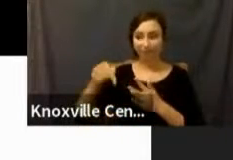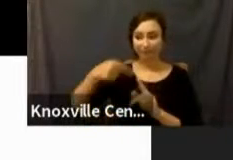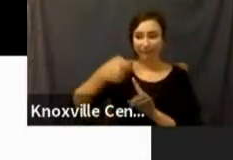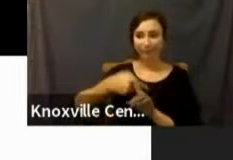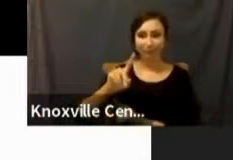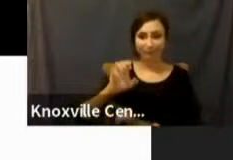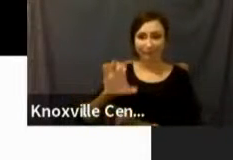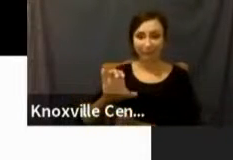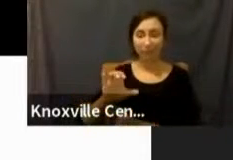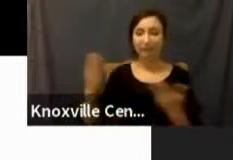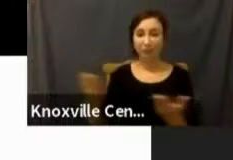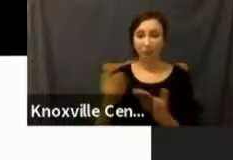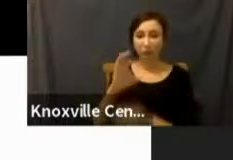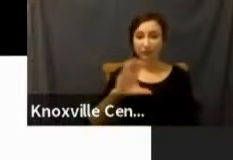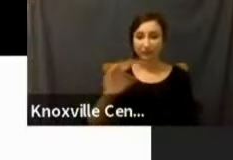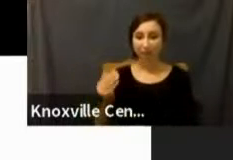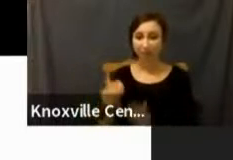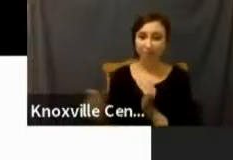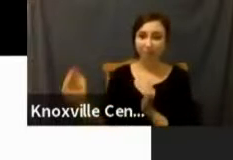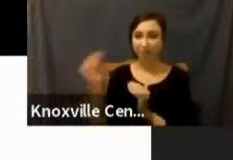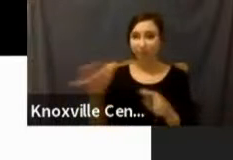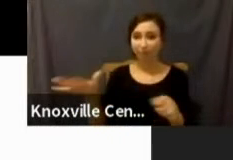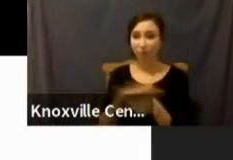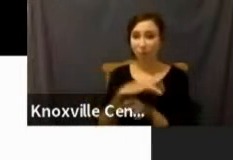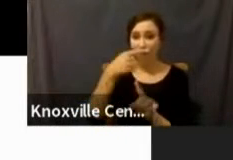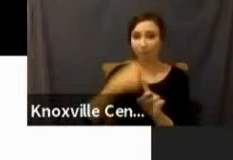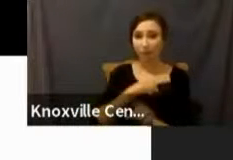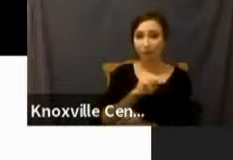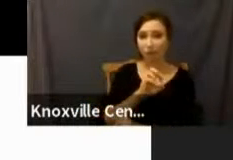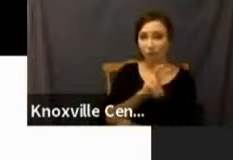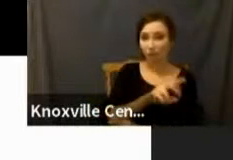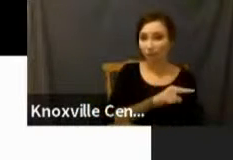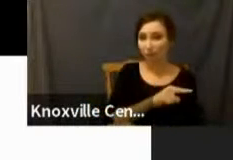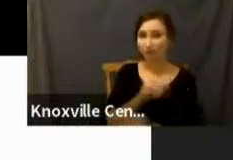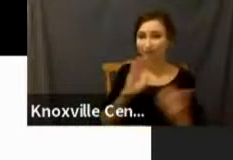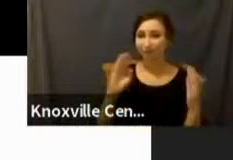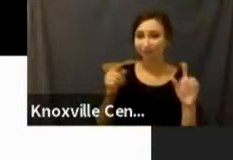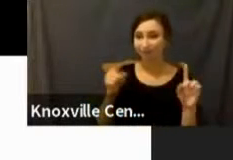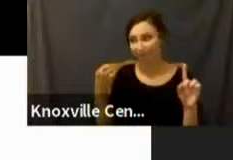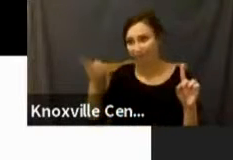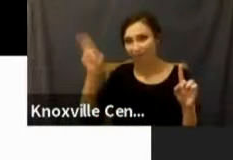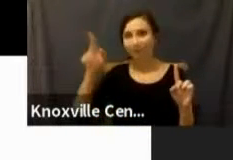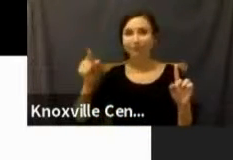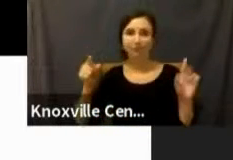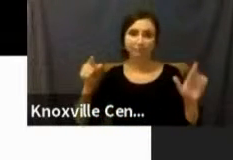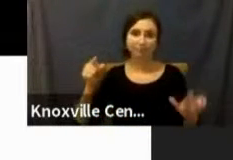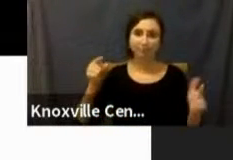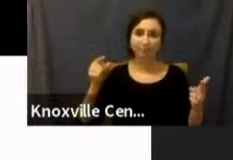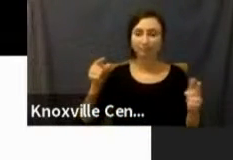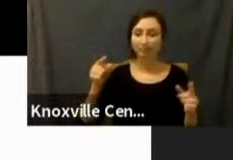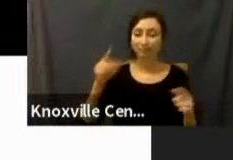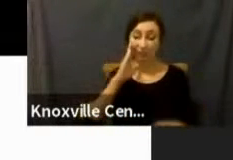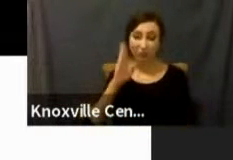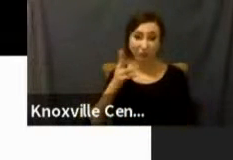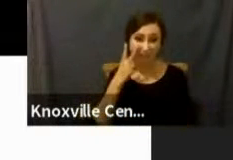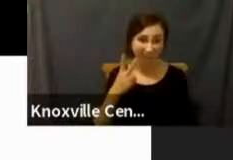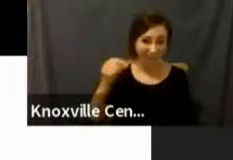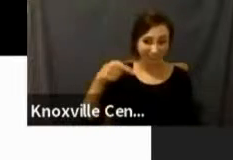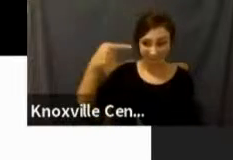we in the county have already exceeded the entire month of November. So that gives you an idea of what the entire month is going to look